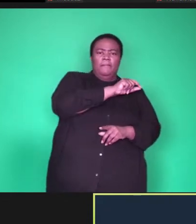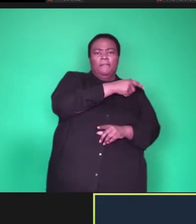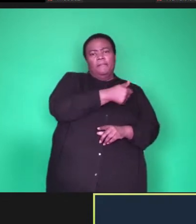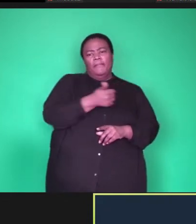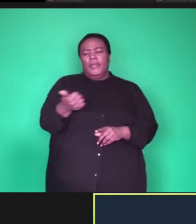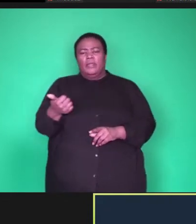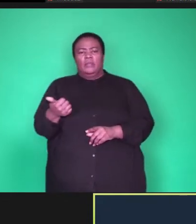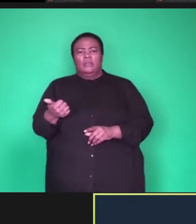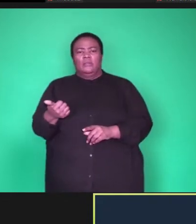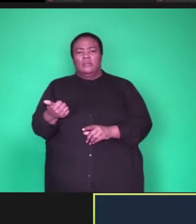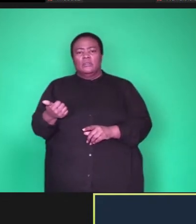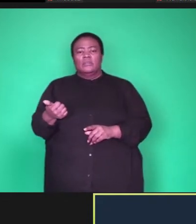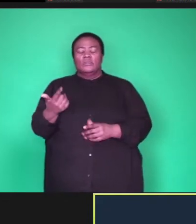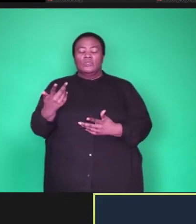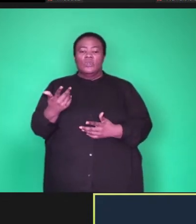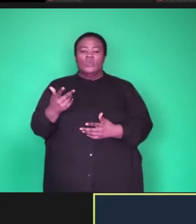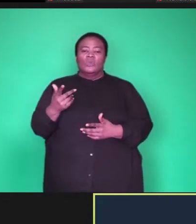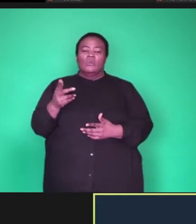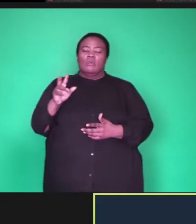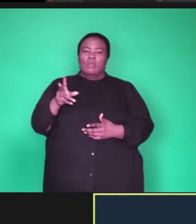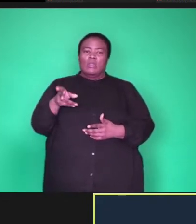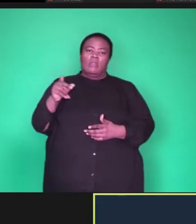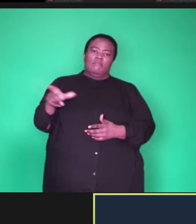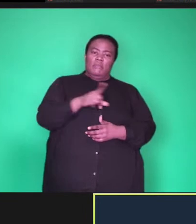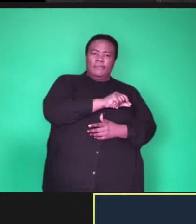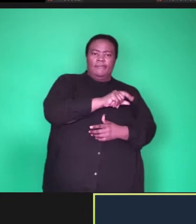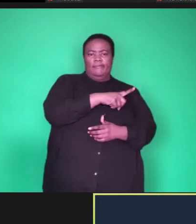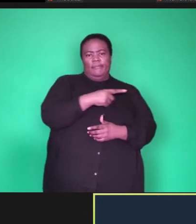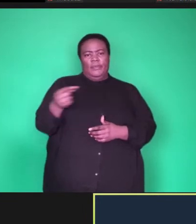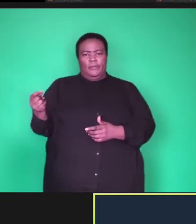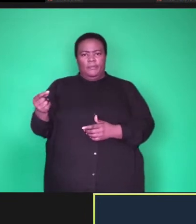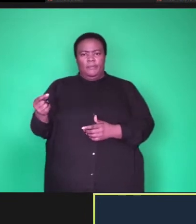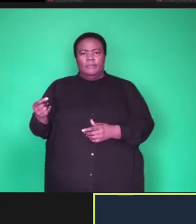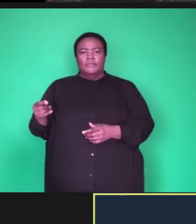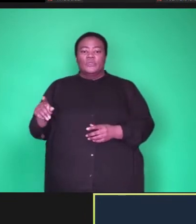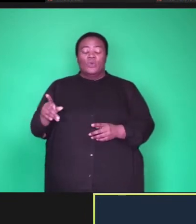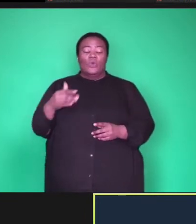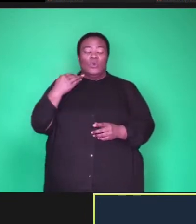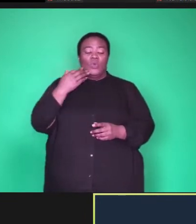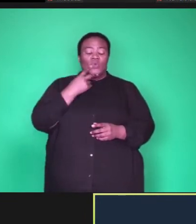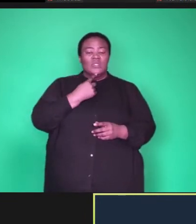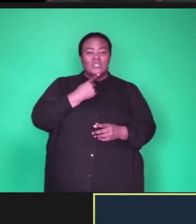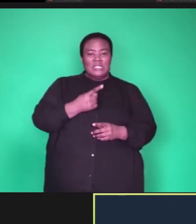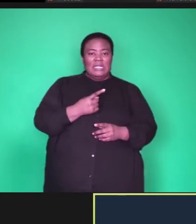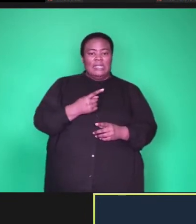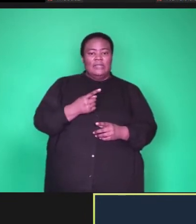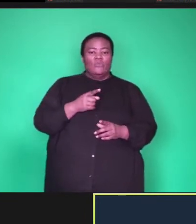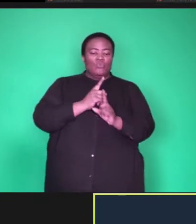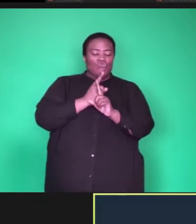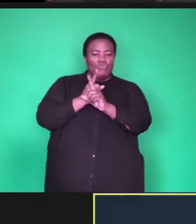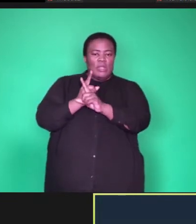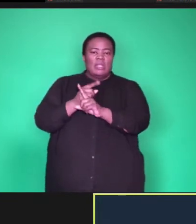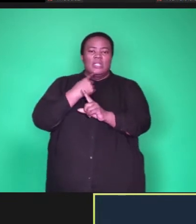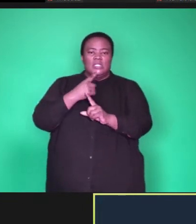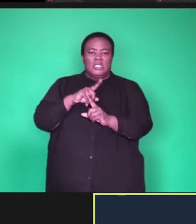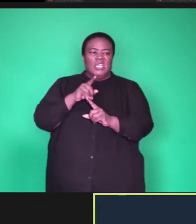returned. But repeat migration, we do track those as events as much as we can. Thank you.